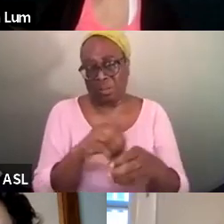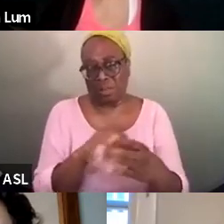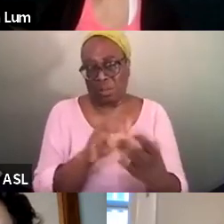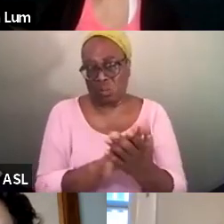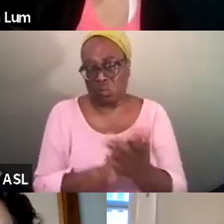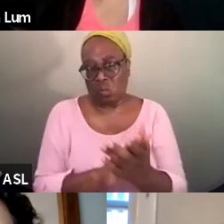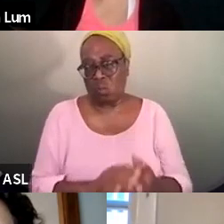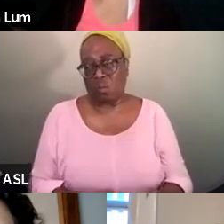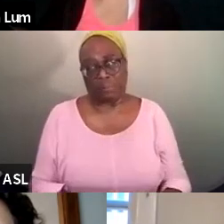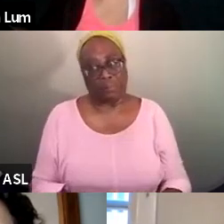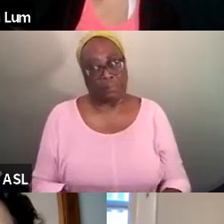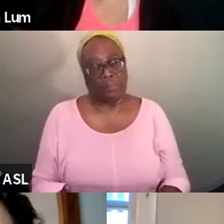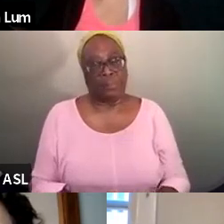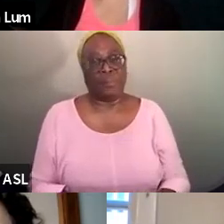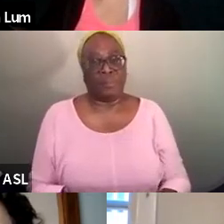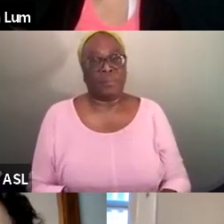Ms. Skerritt?